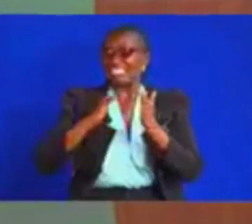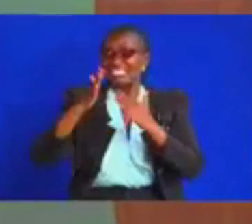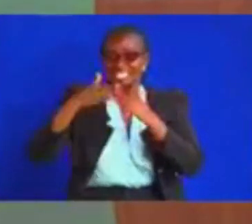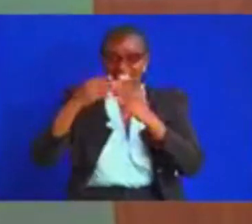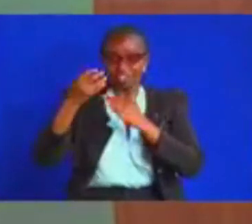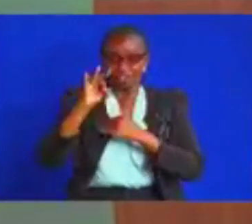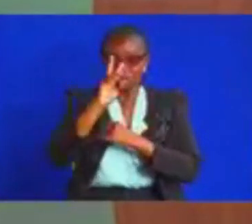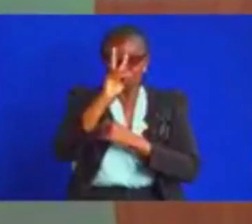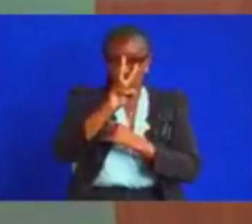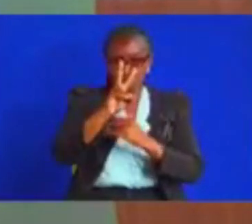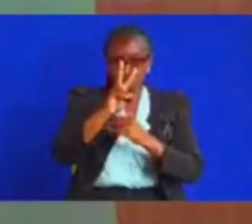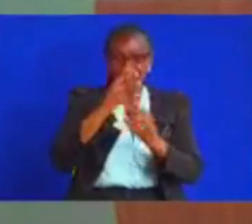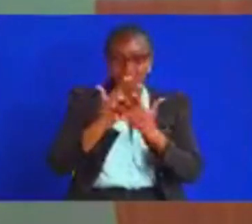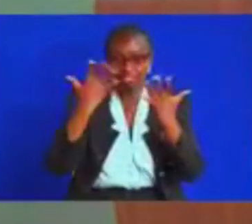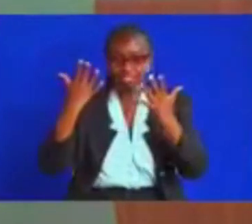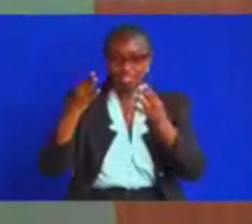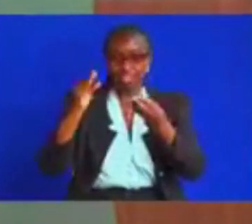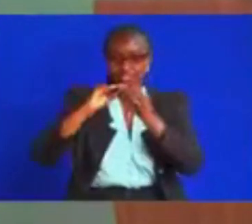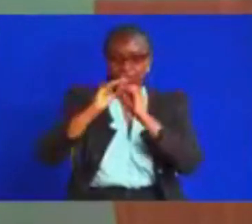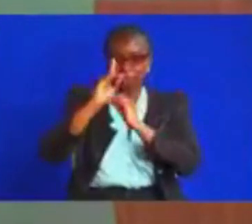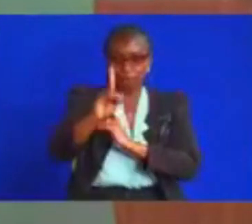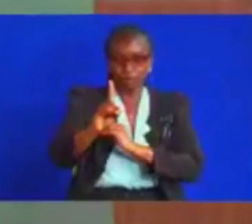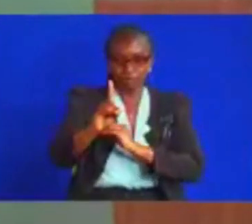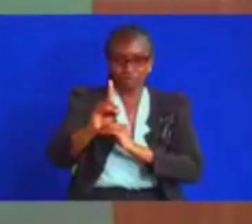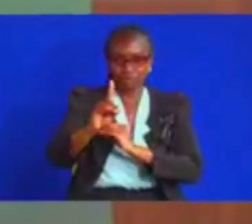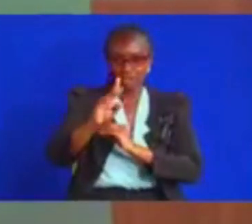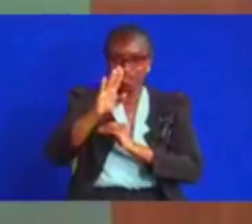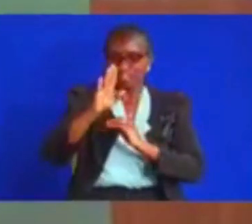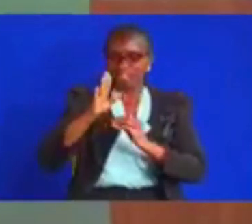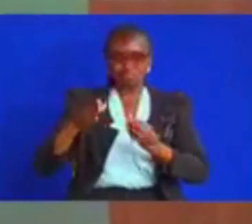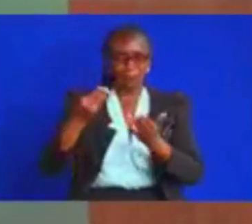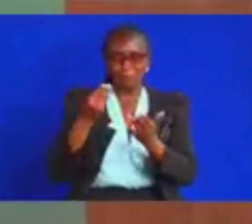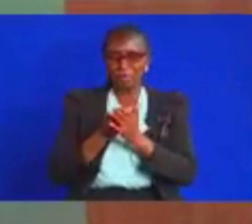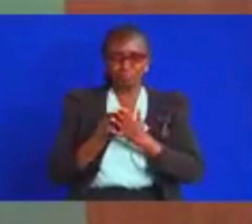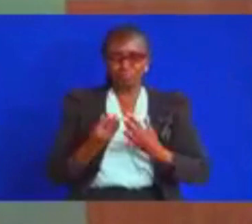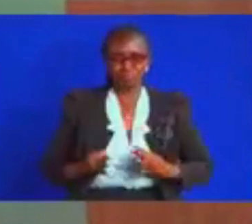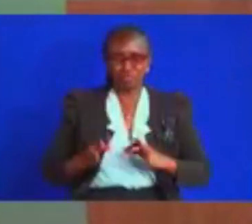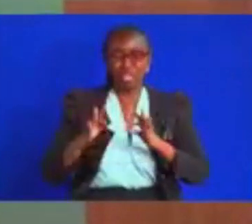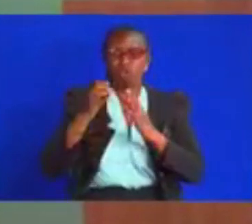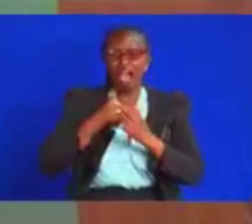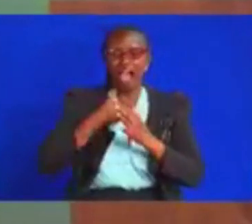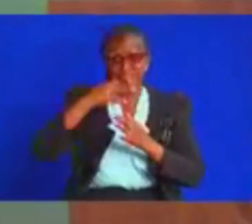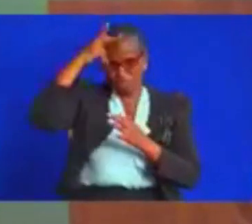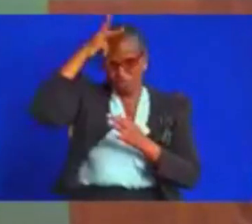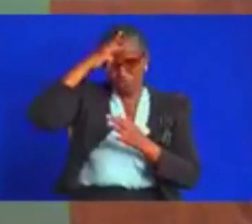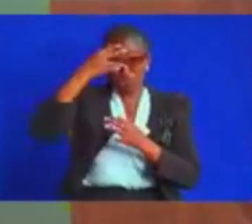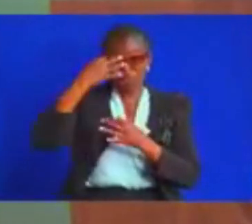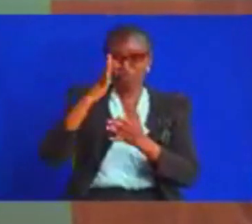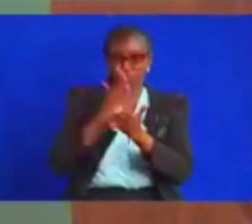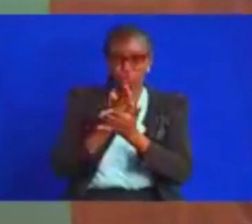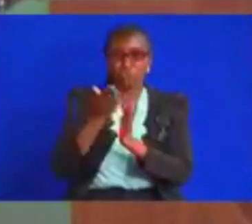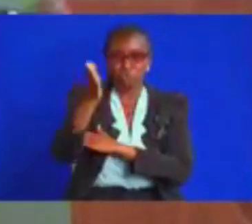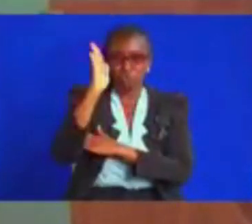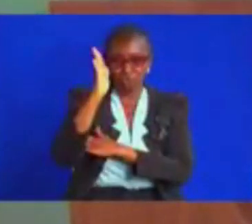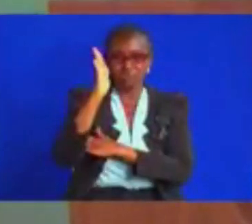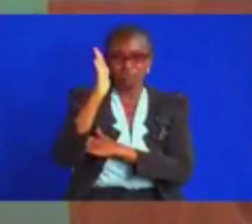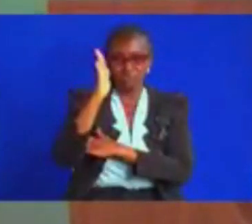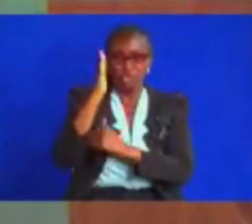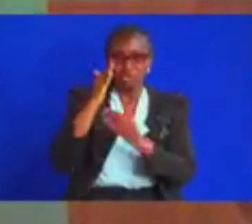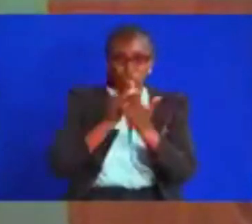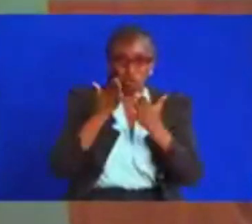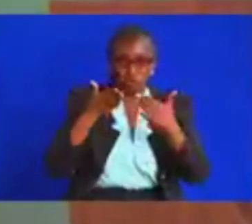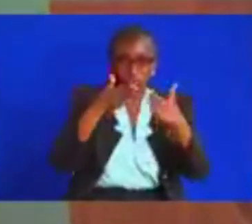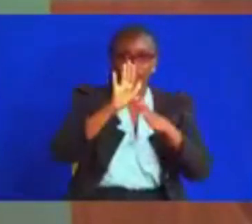two deficiencies. Number one, the bankruptcy of the knowledge of the true God alongside his ways. That